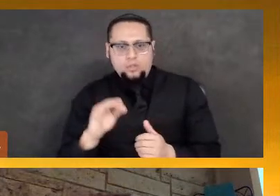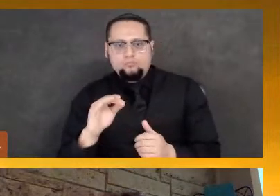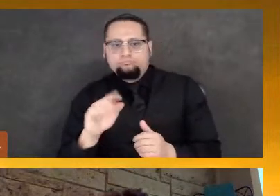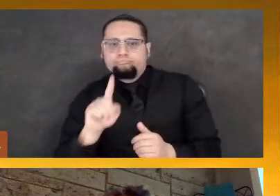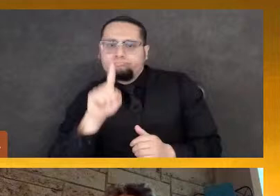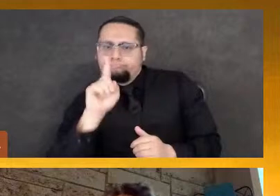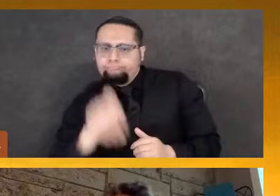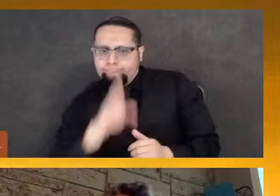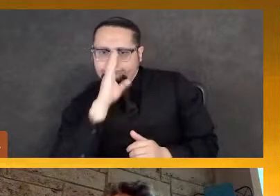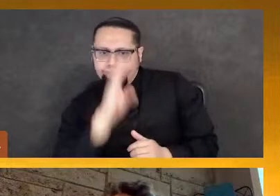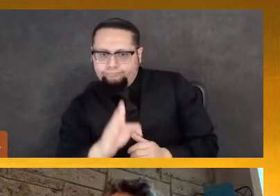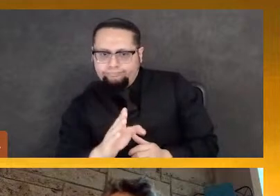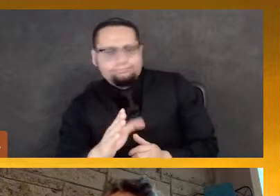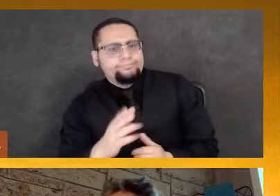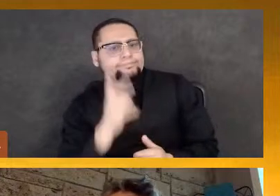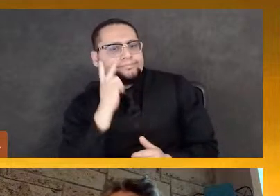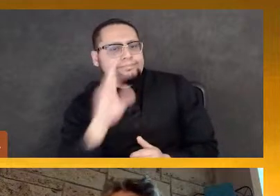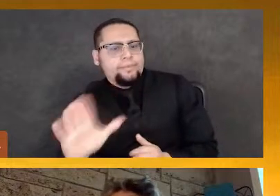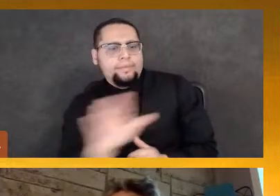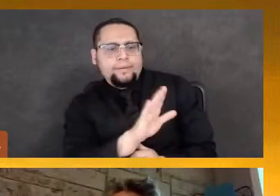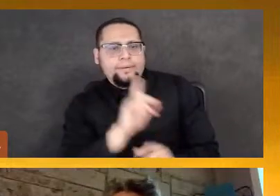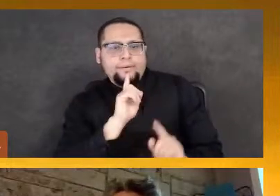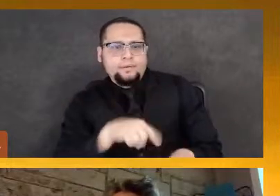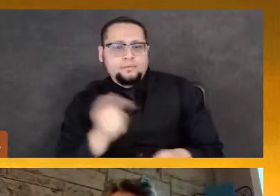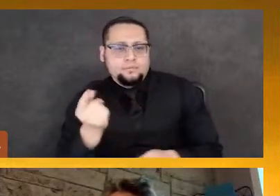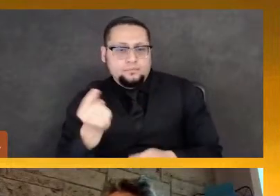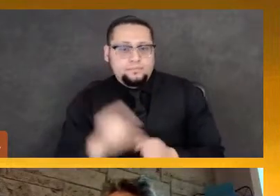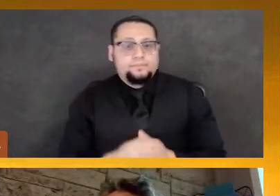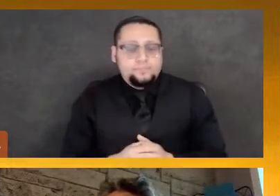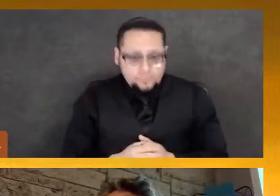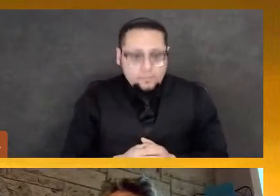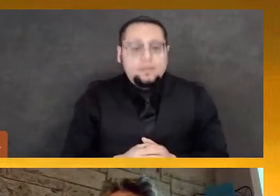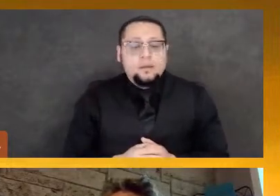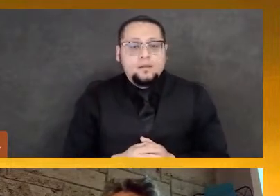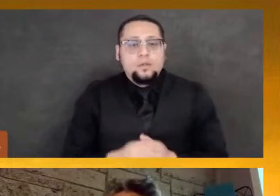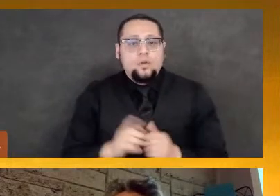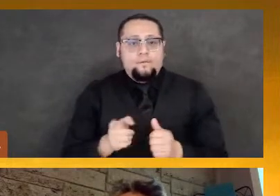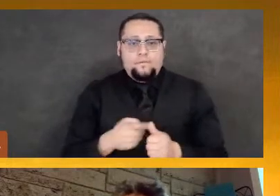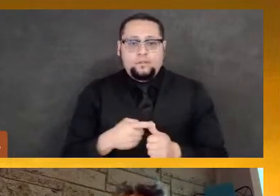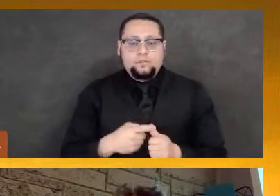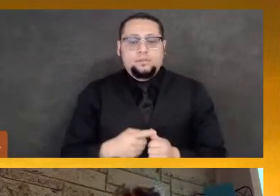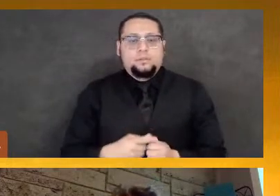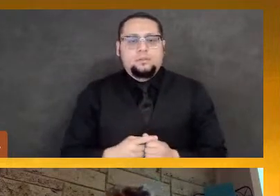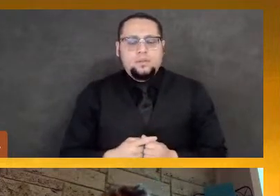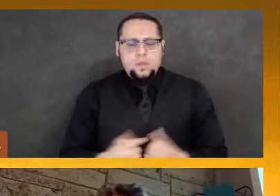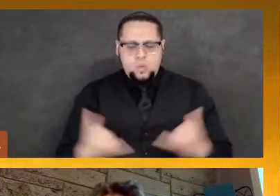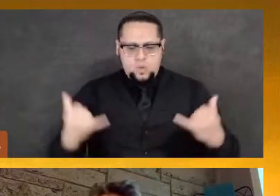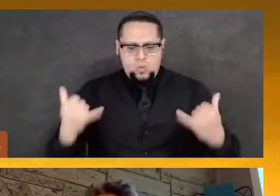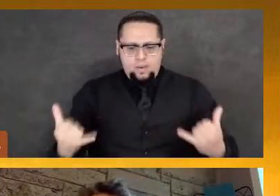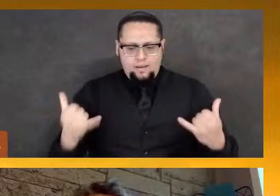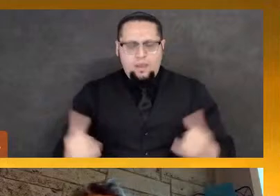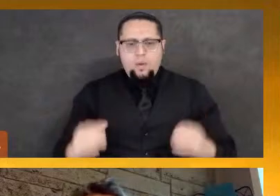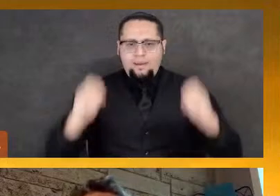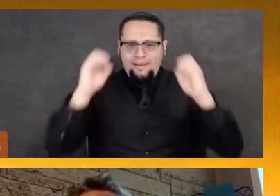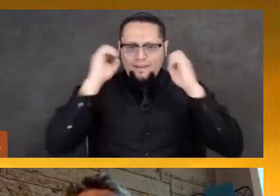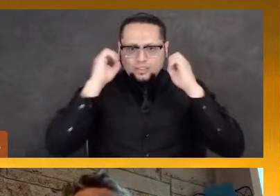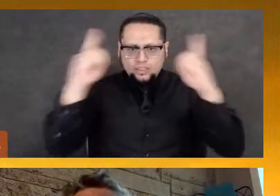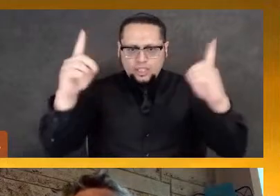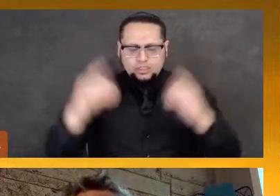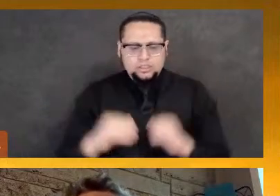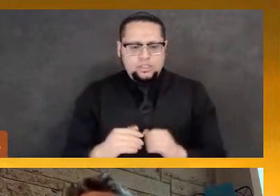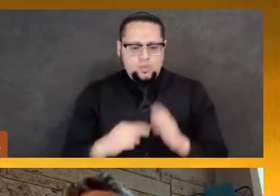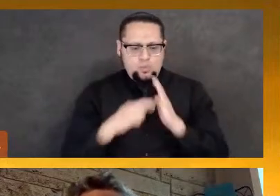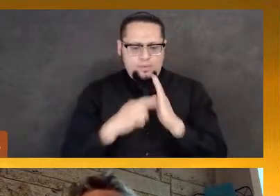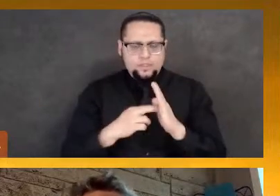input back on them. So the first question is going to be, what is the current educational representational